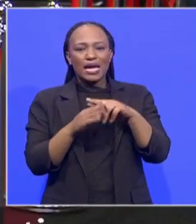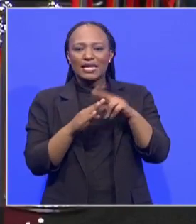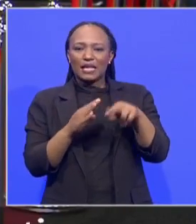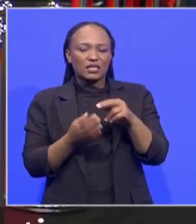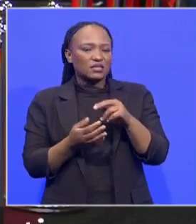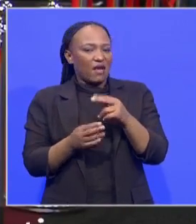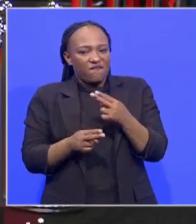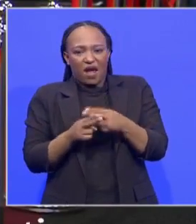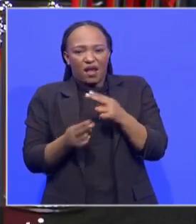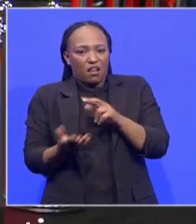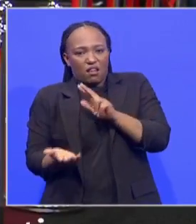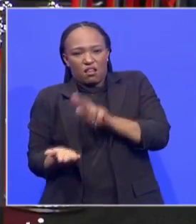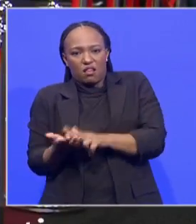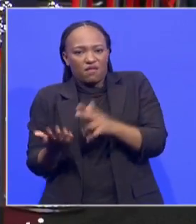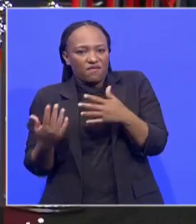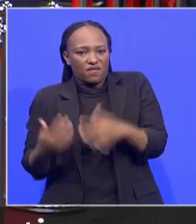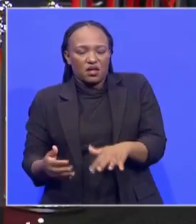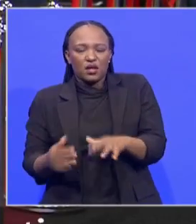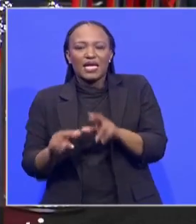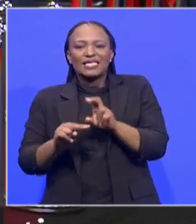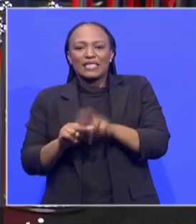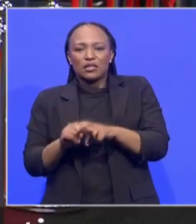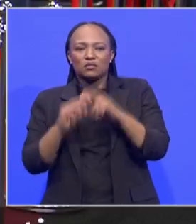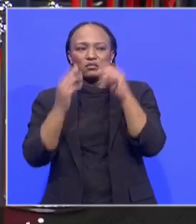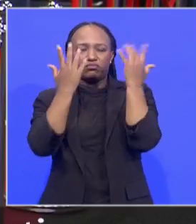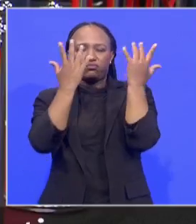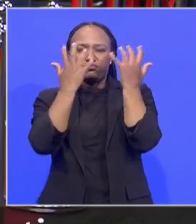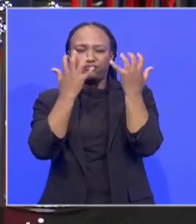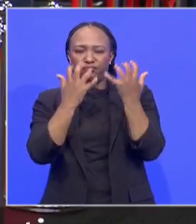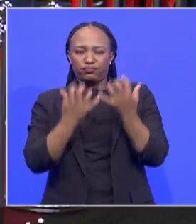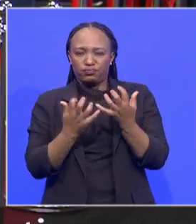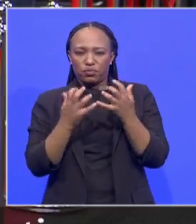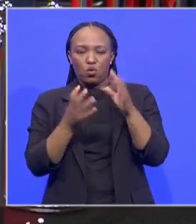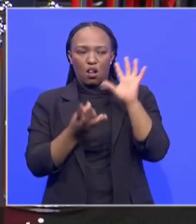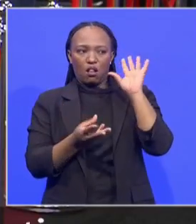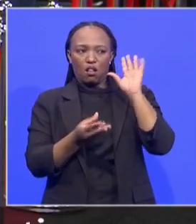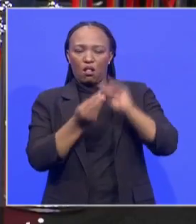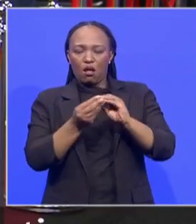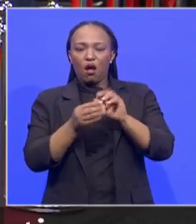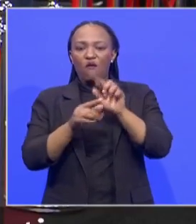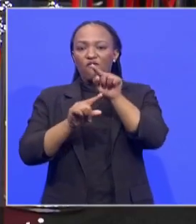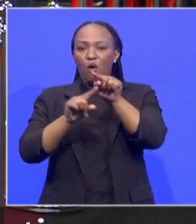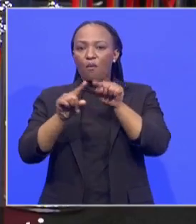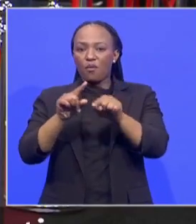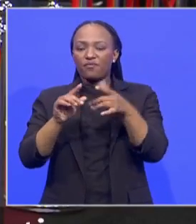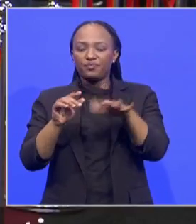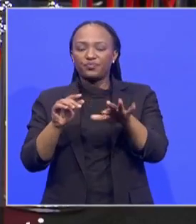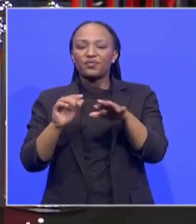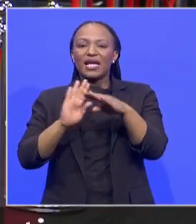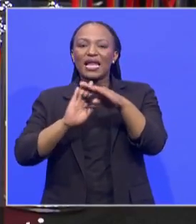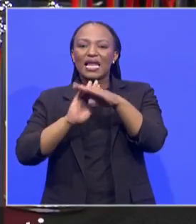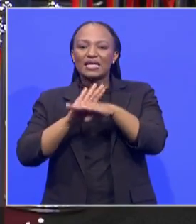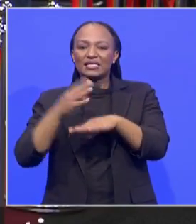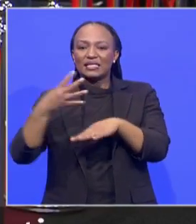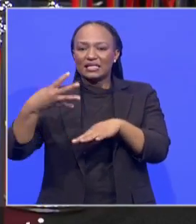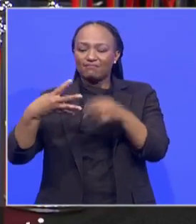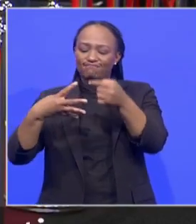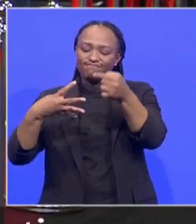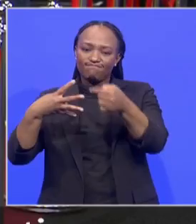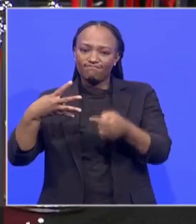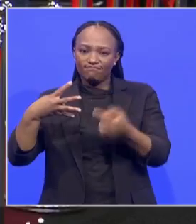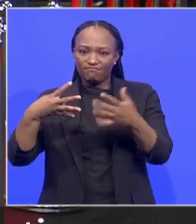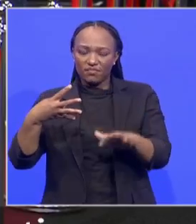the Commission will undertake the seat calculation process based on the prescribed formula. The full list of new public representatives will then be